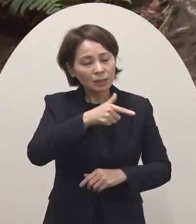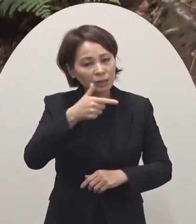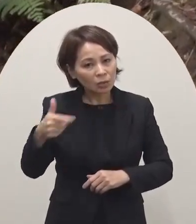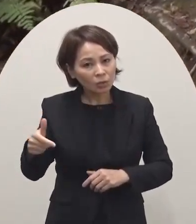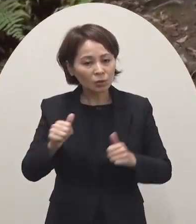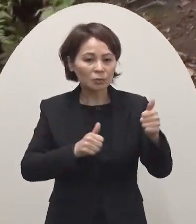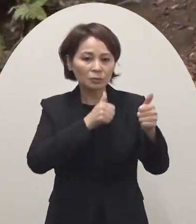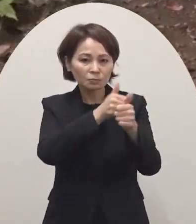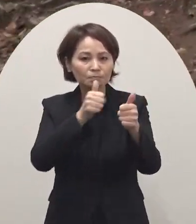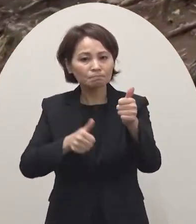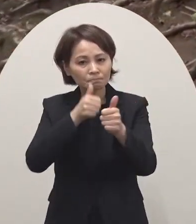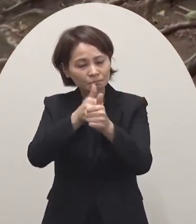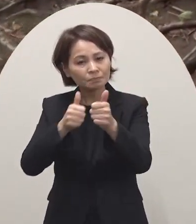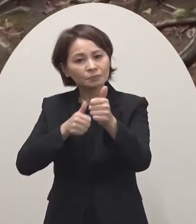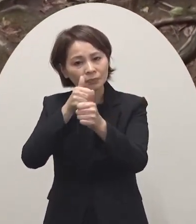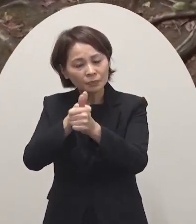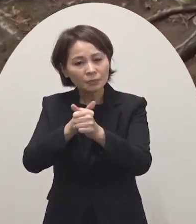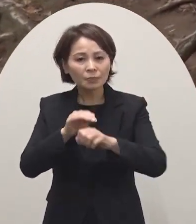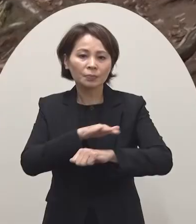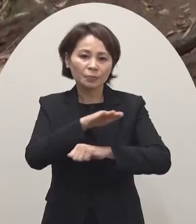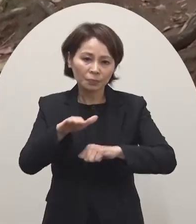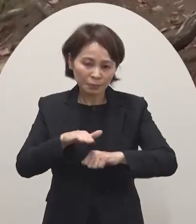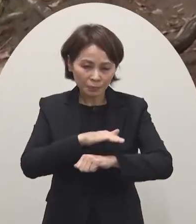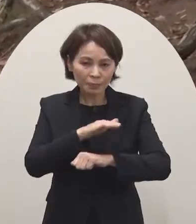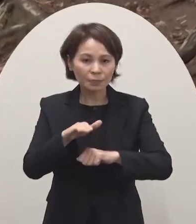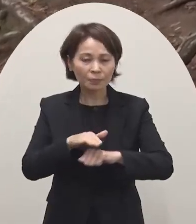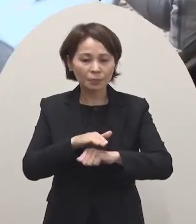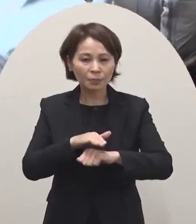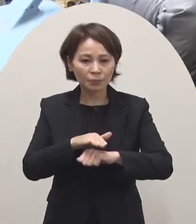do. We value this.